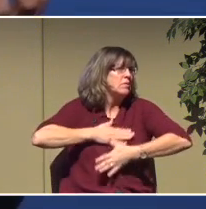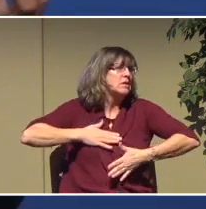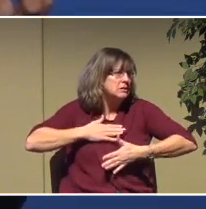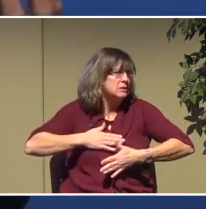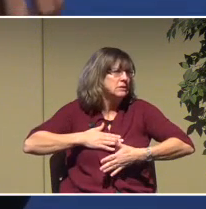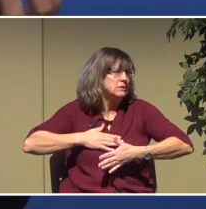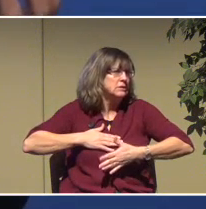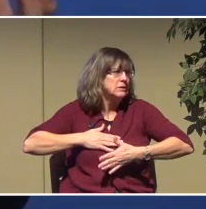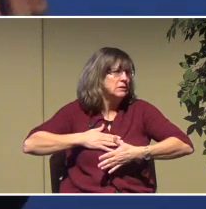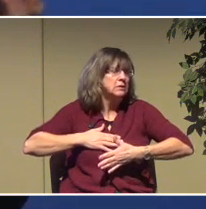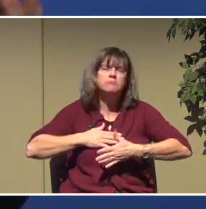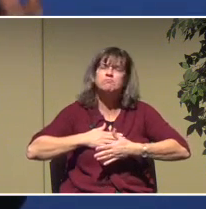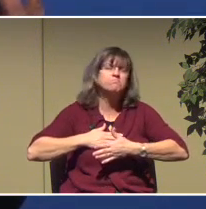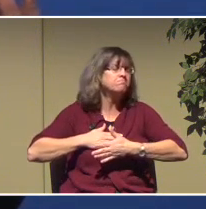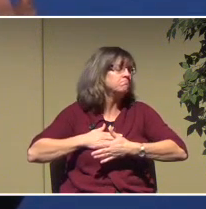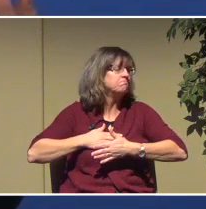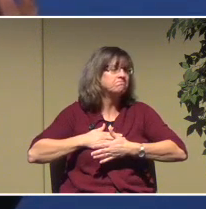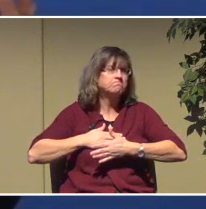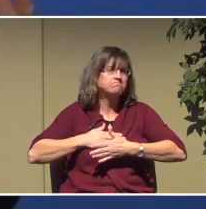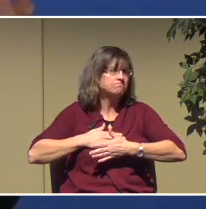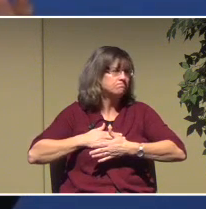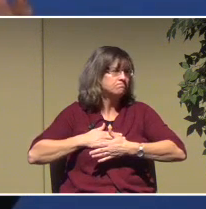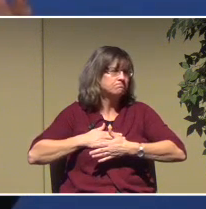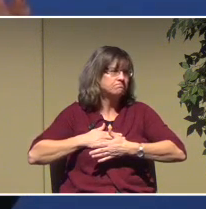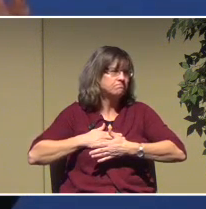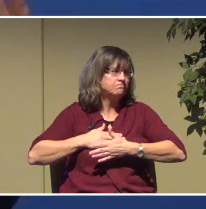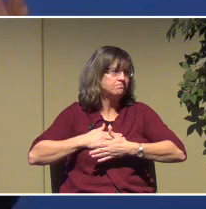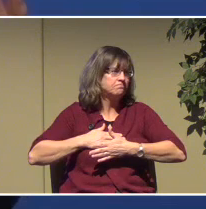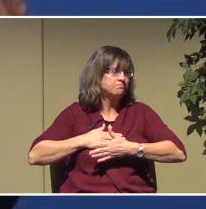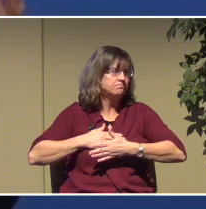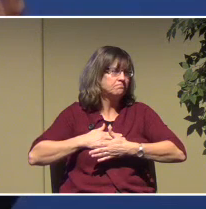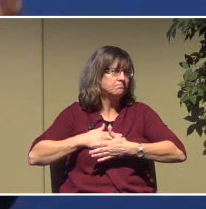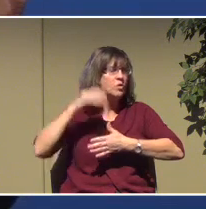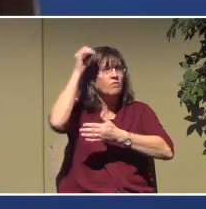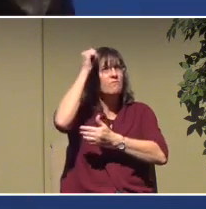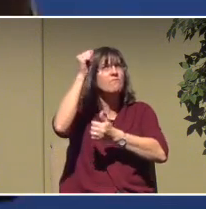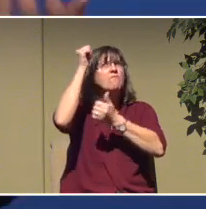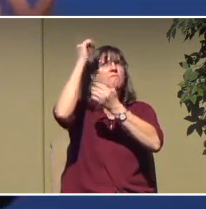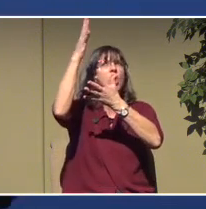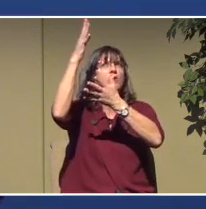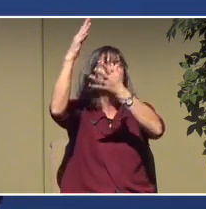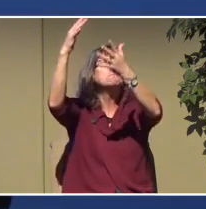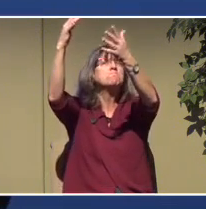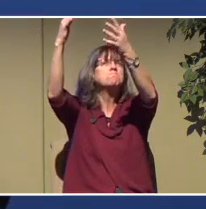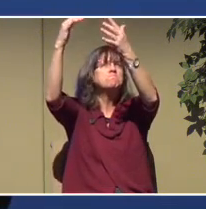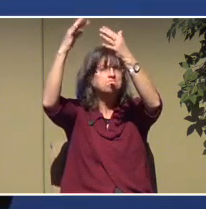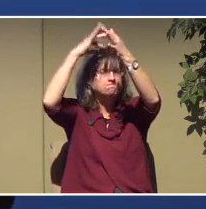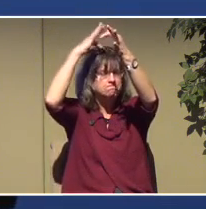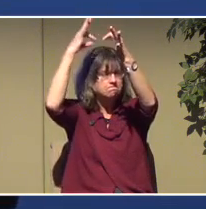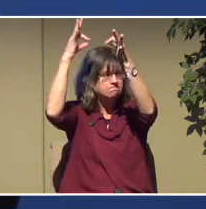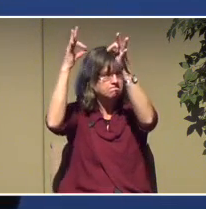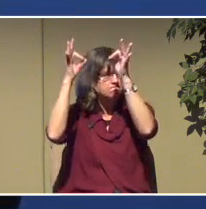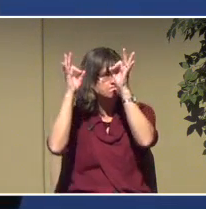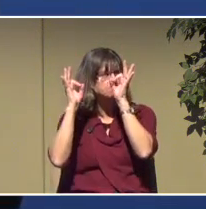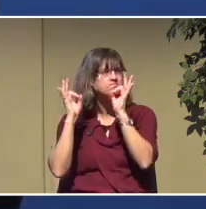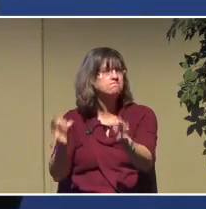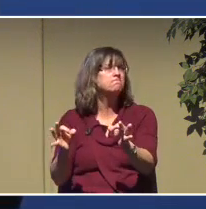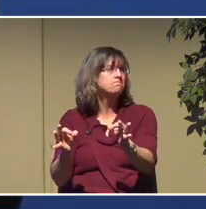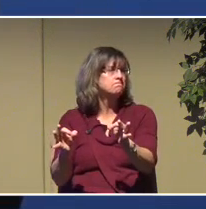If his Father took the cup away, there would be no salvation for sin.